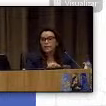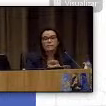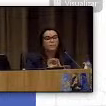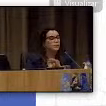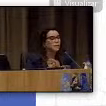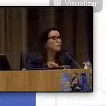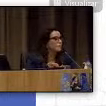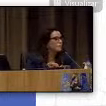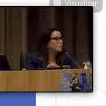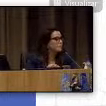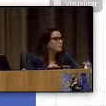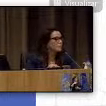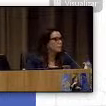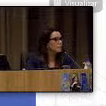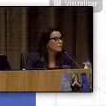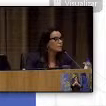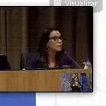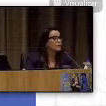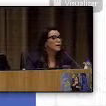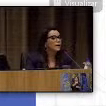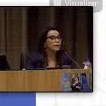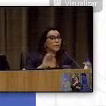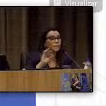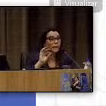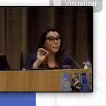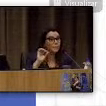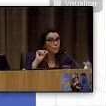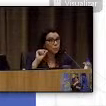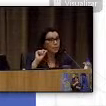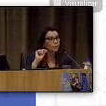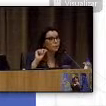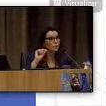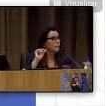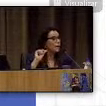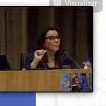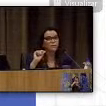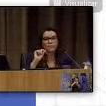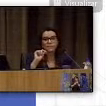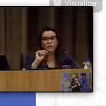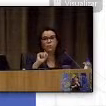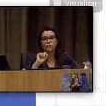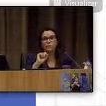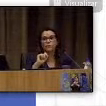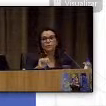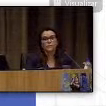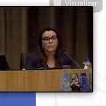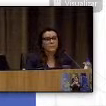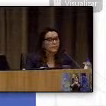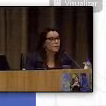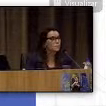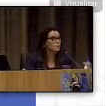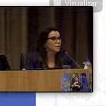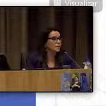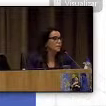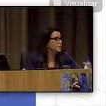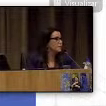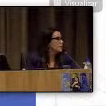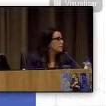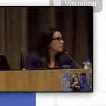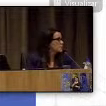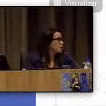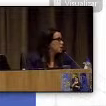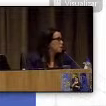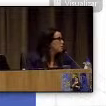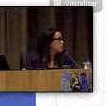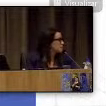and also Valdemar had 235 beds. And in the peak of COVID,